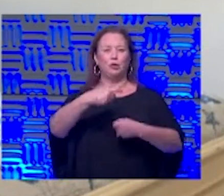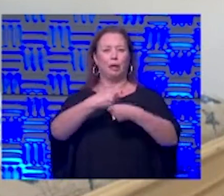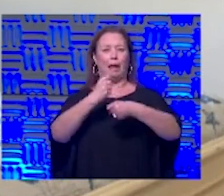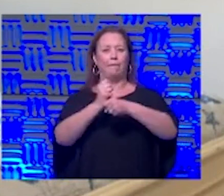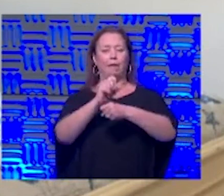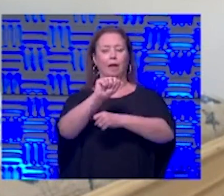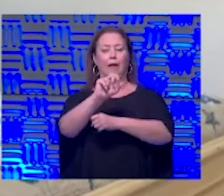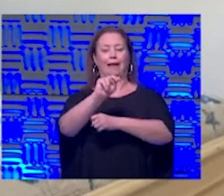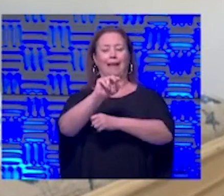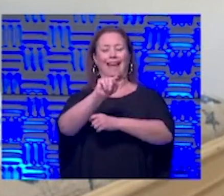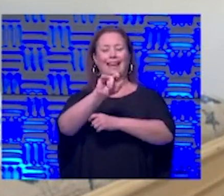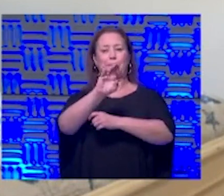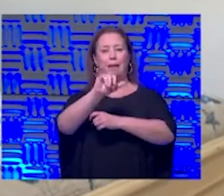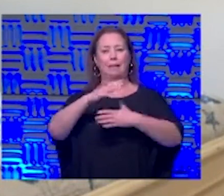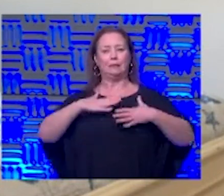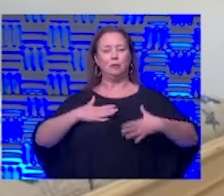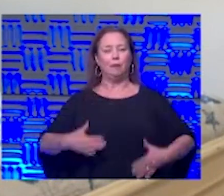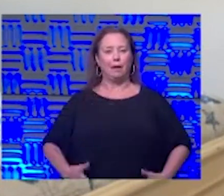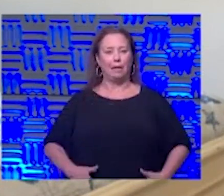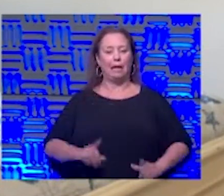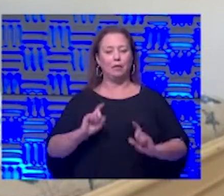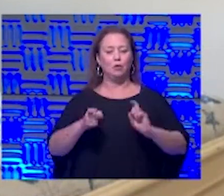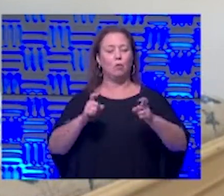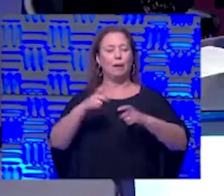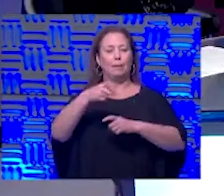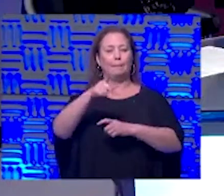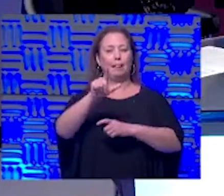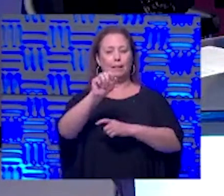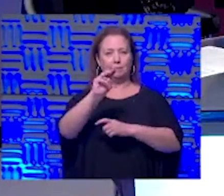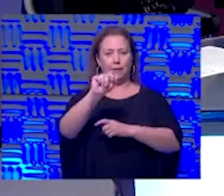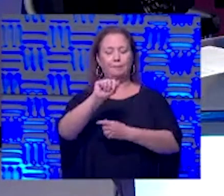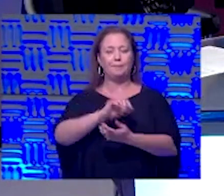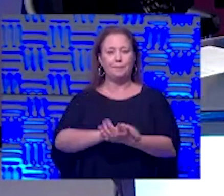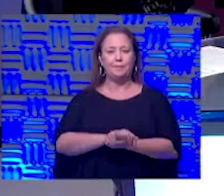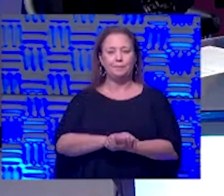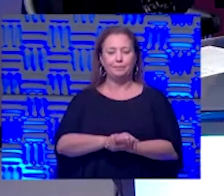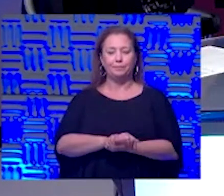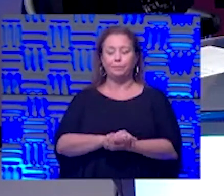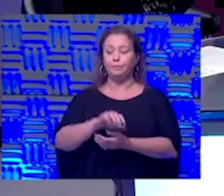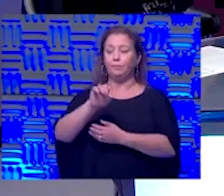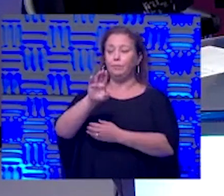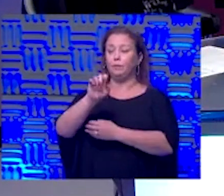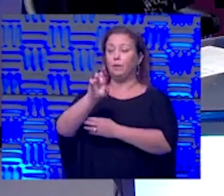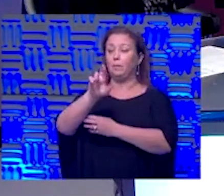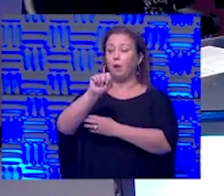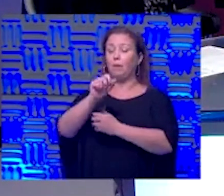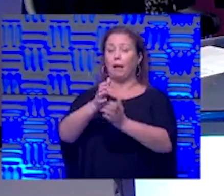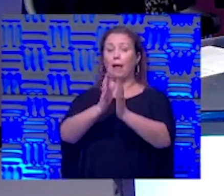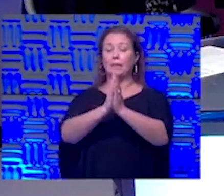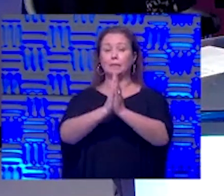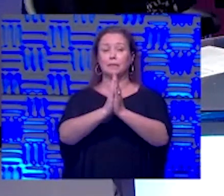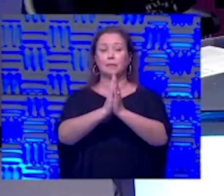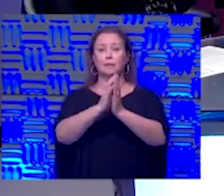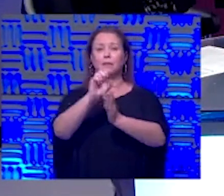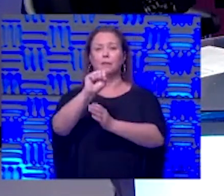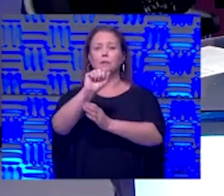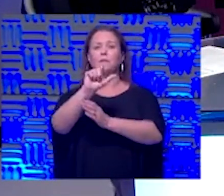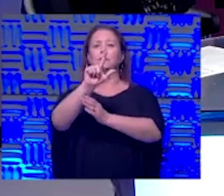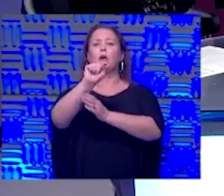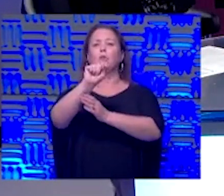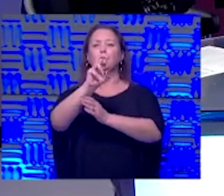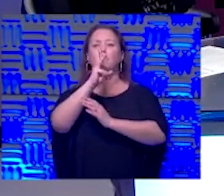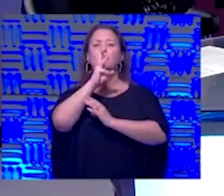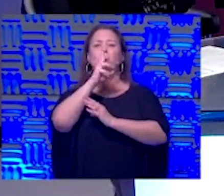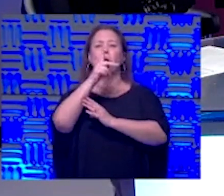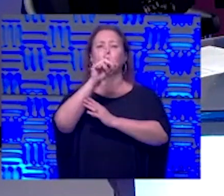and still be able to donate plasma. All right. Barbara asks, what about saltwater